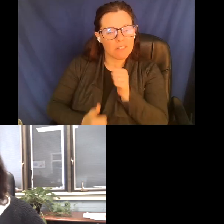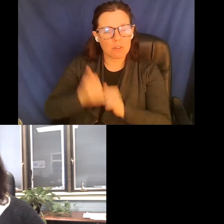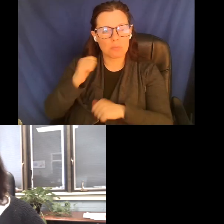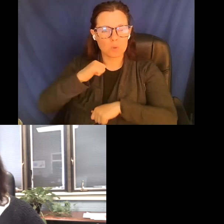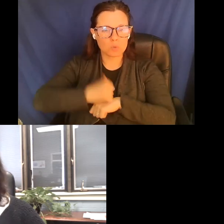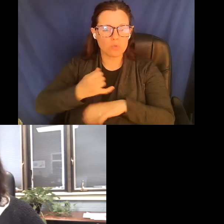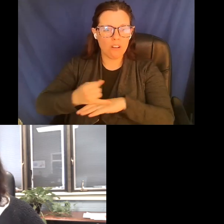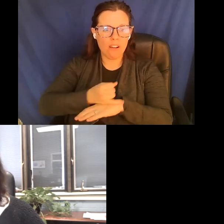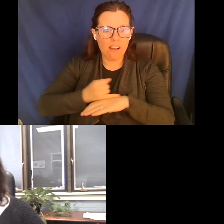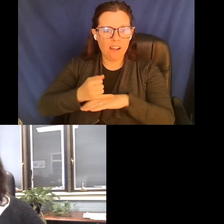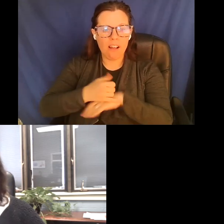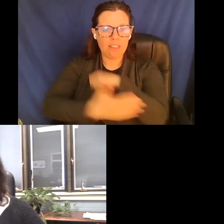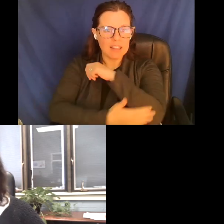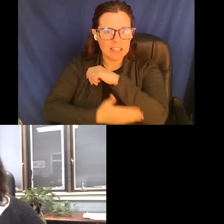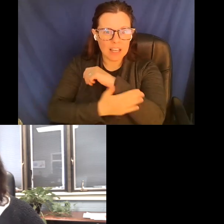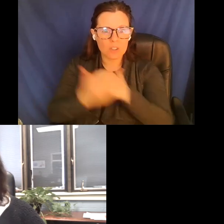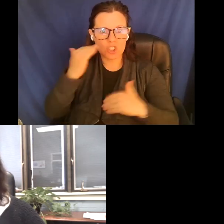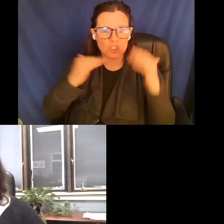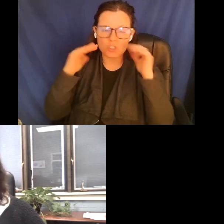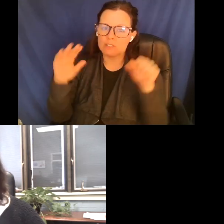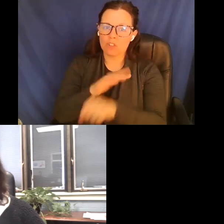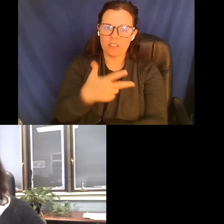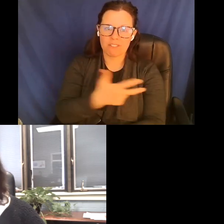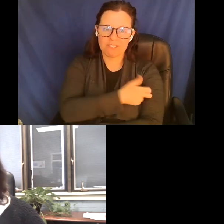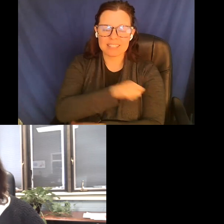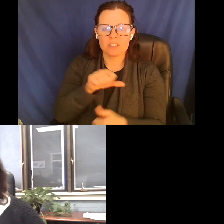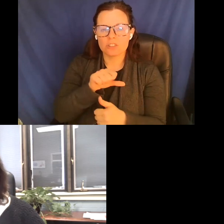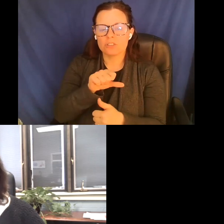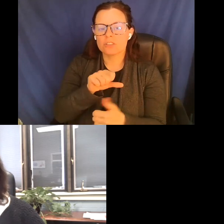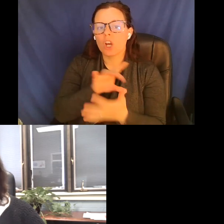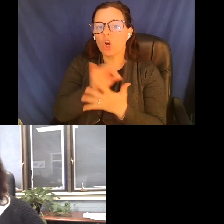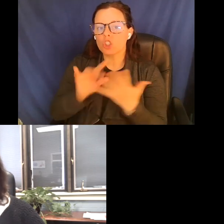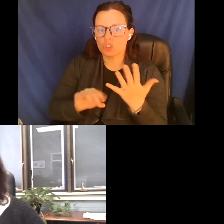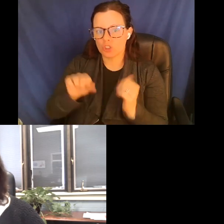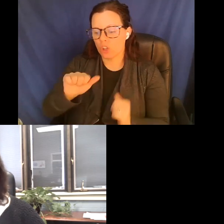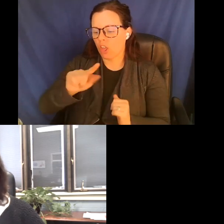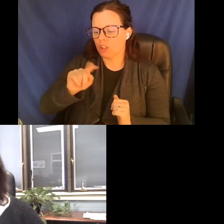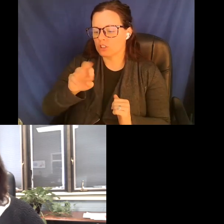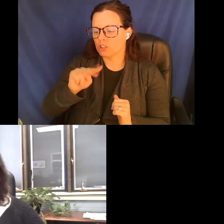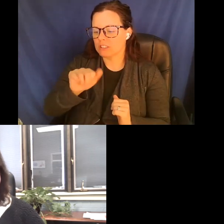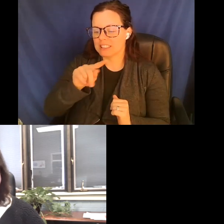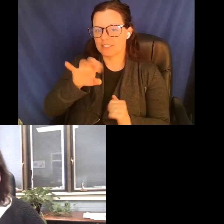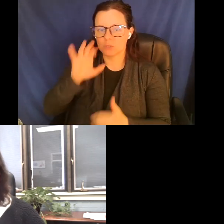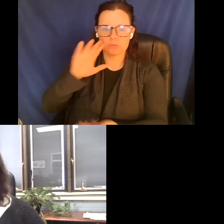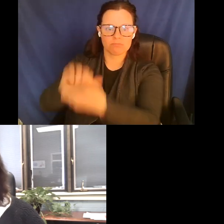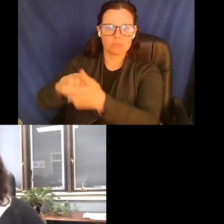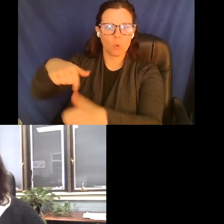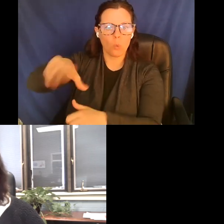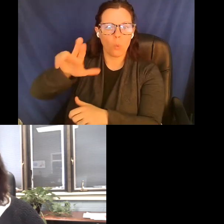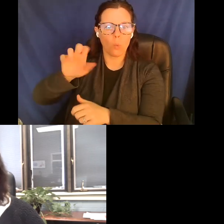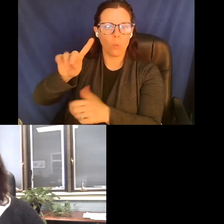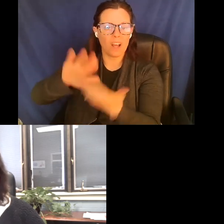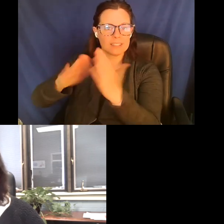older adults have been fully vaccinated, Alternatives will join with the Quad City Open Network to help people younger